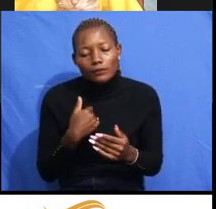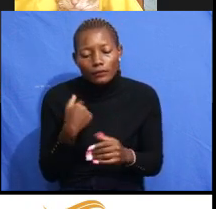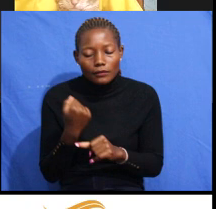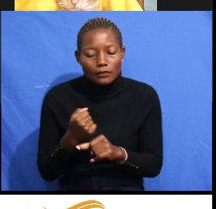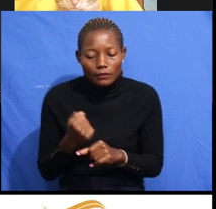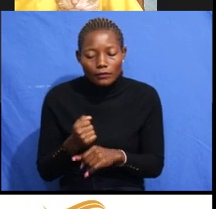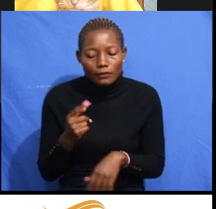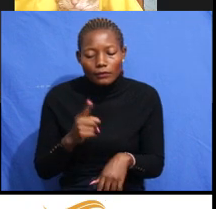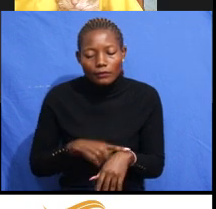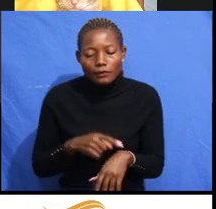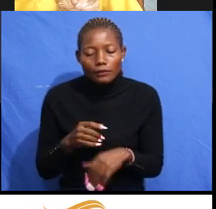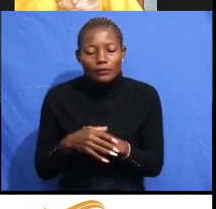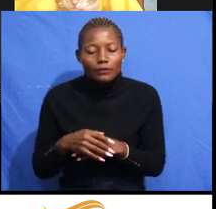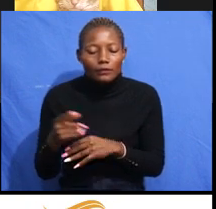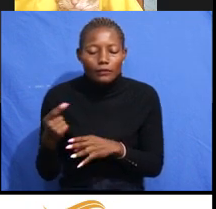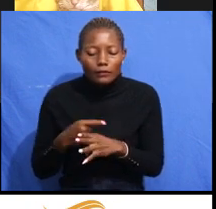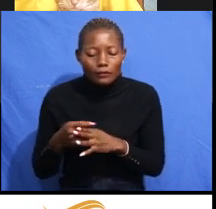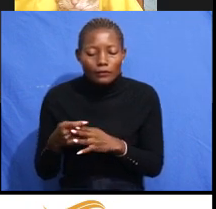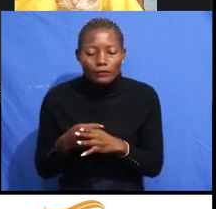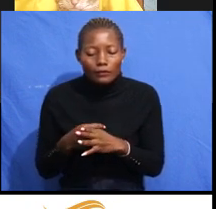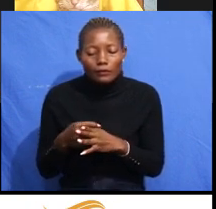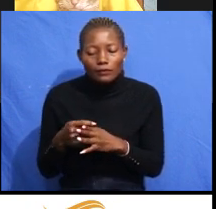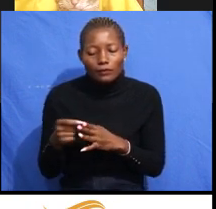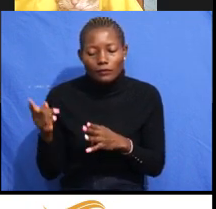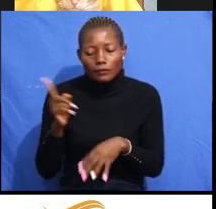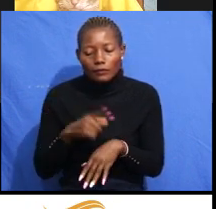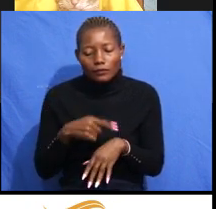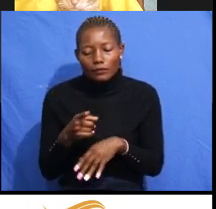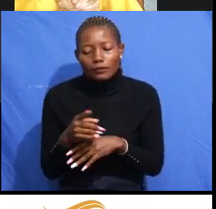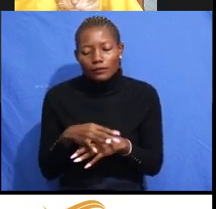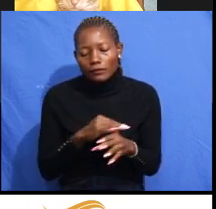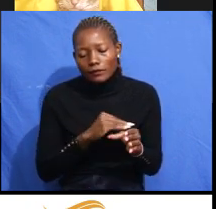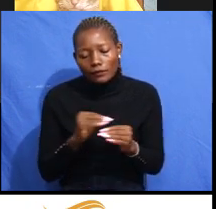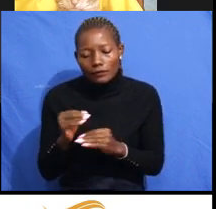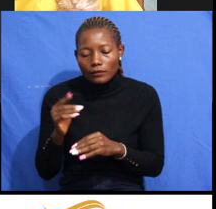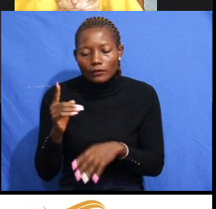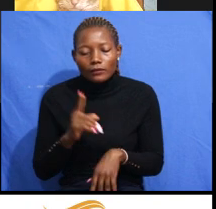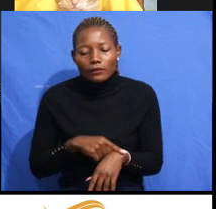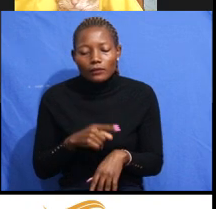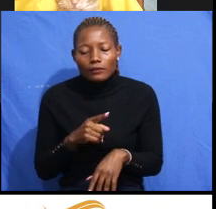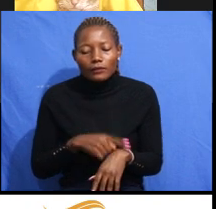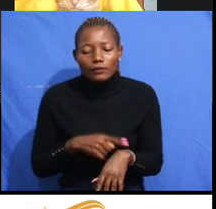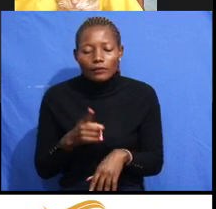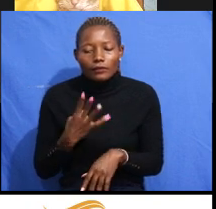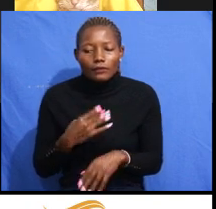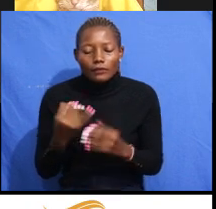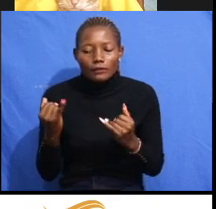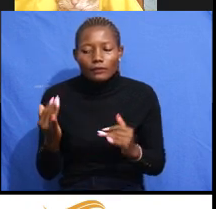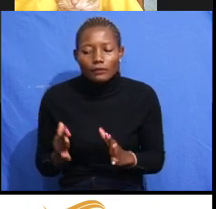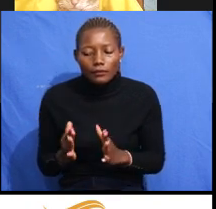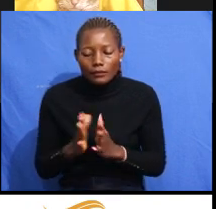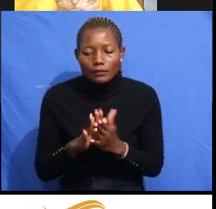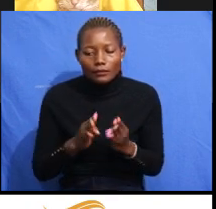during the preseason, in season, as you approach the time when you want the players to peak. And this